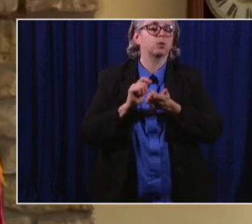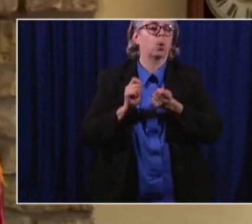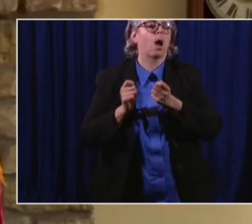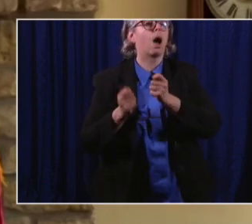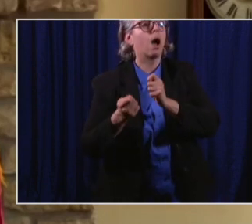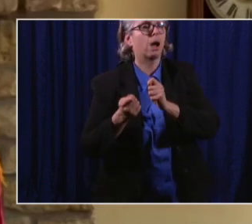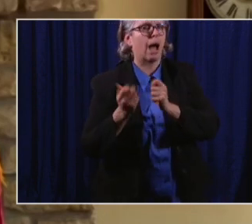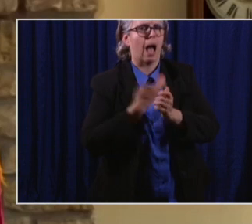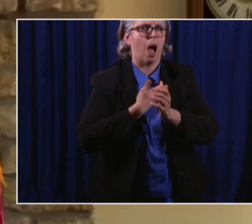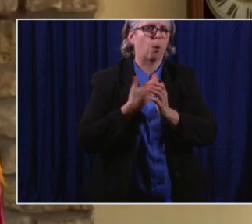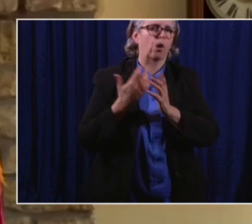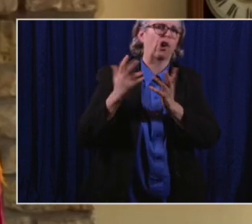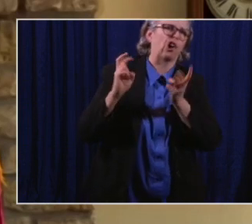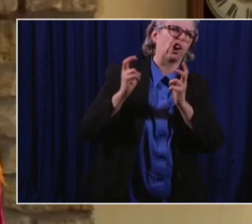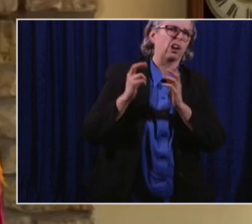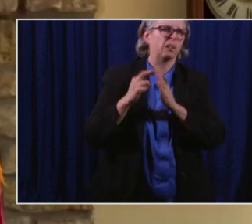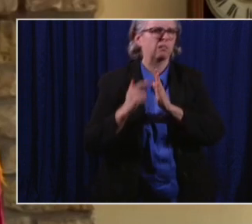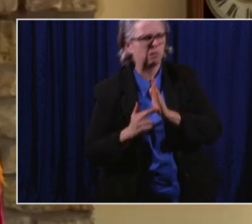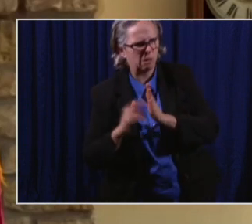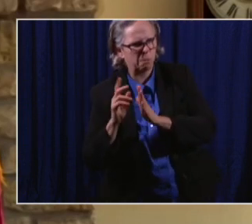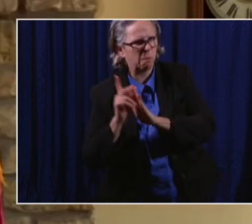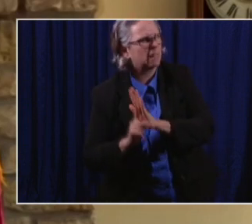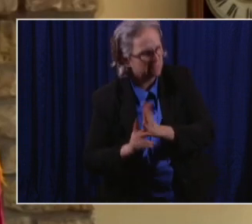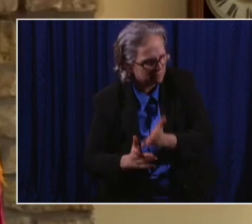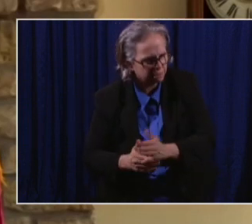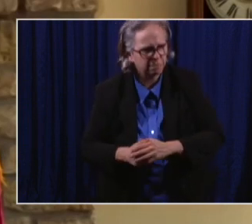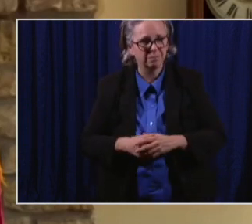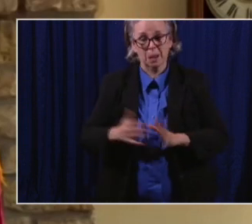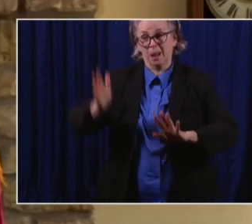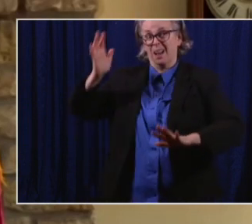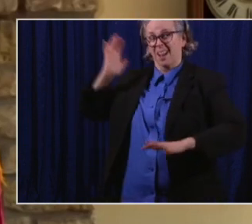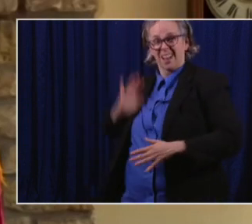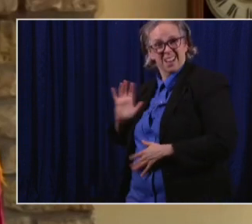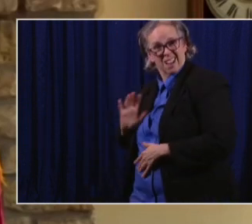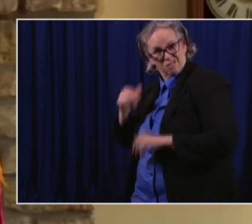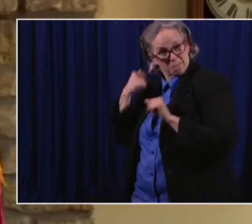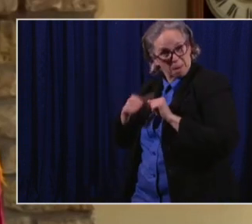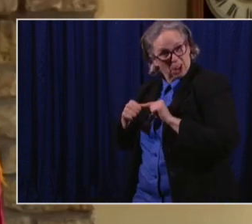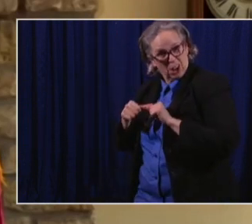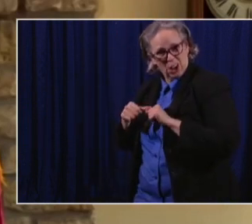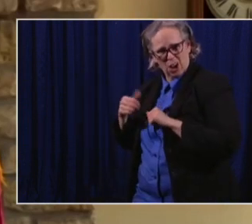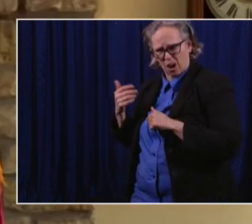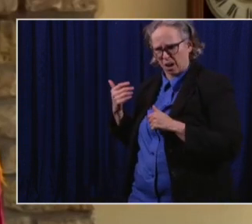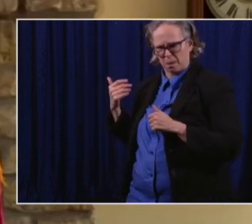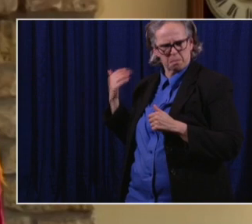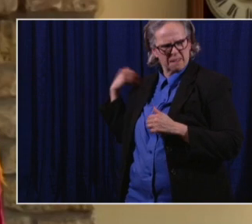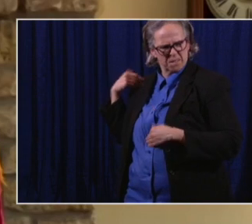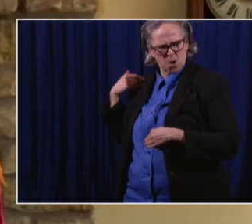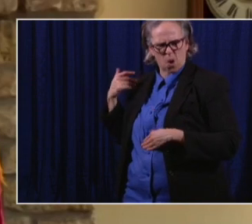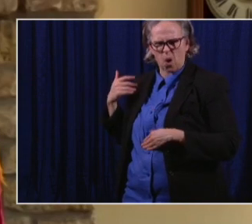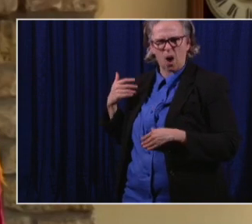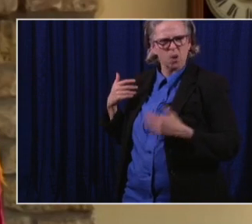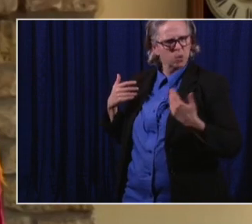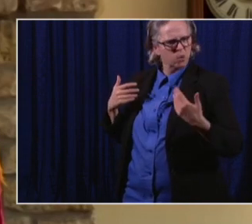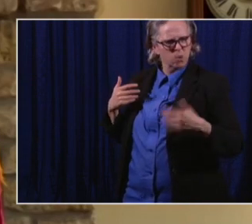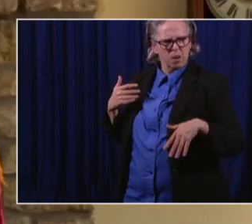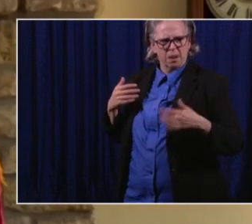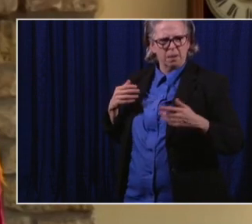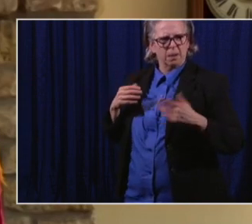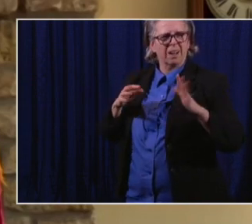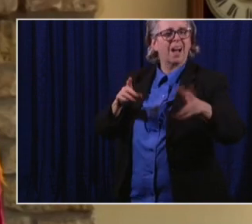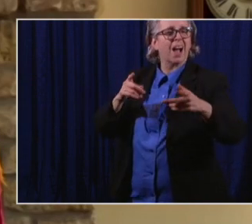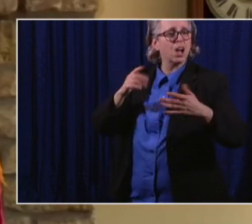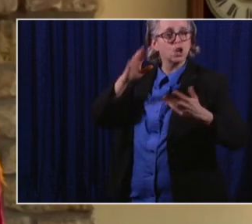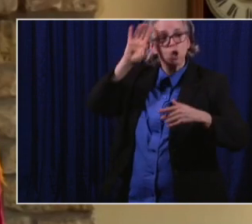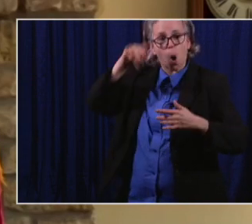as you recall, with many people saying, I want to have my kids personally in school. I don't want them to be